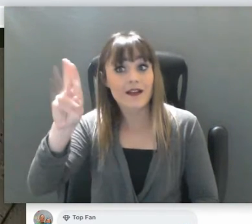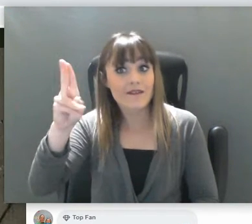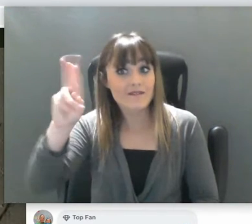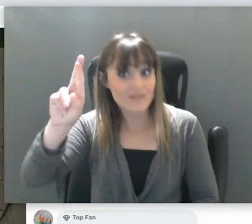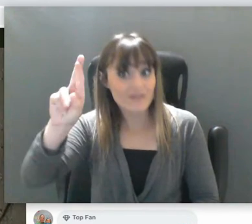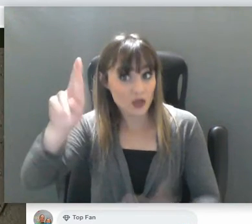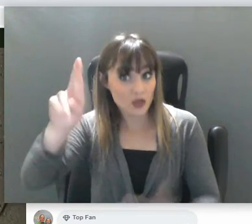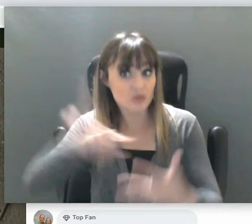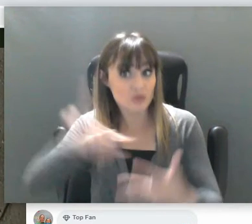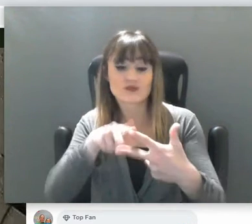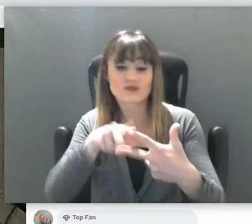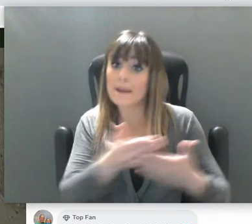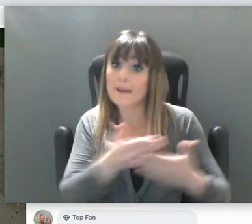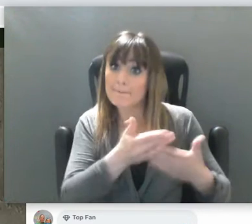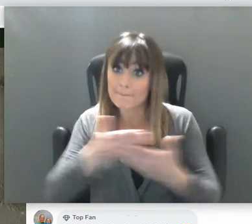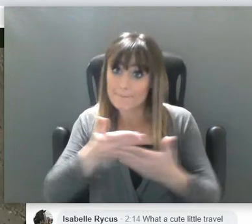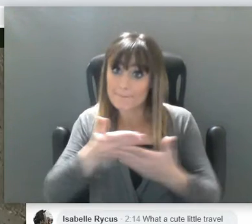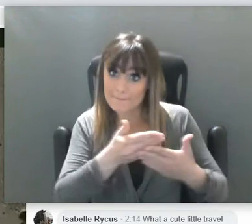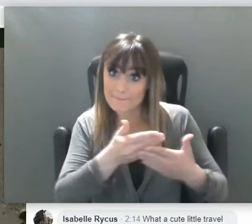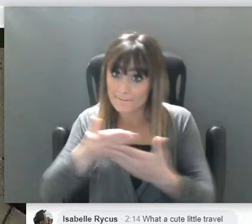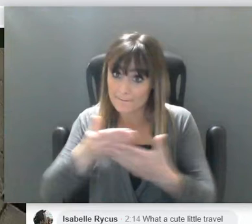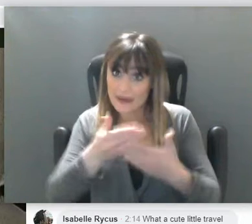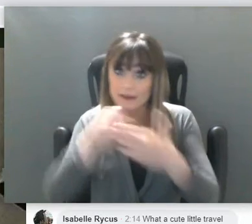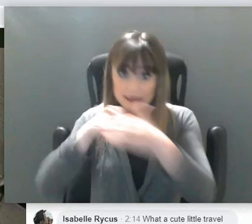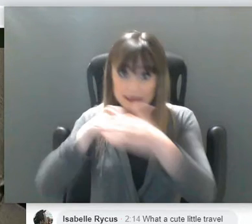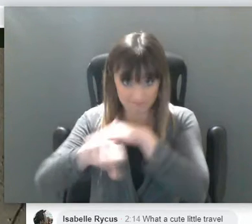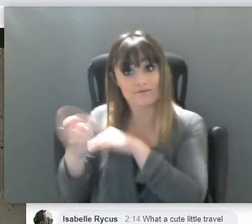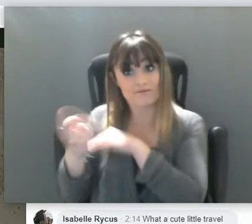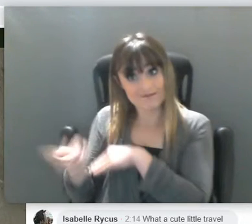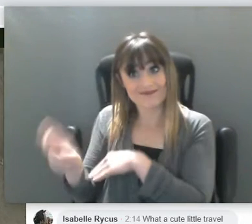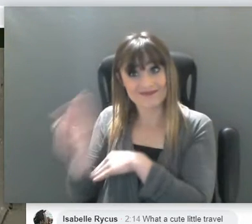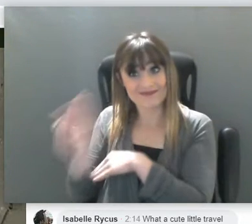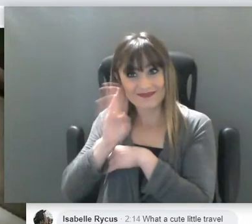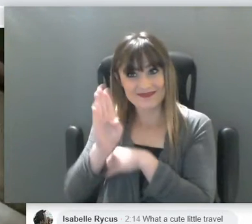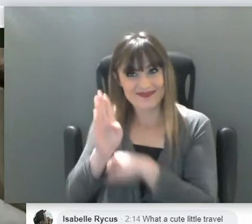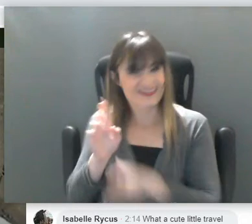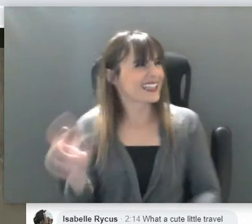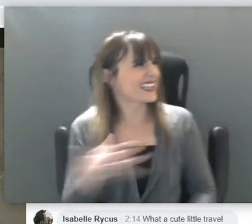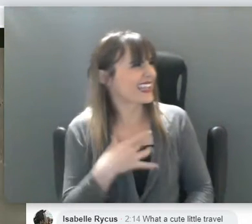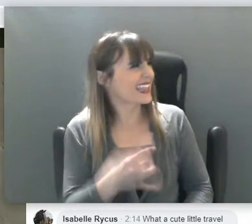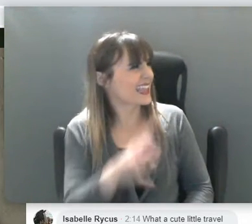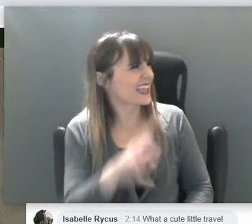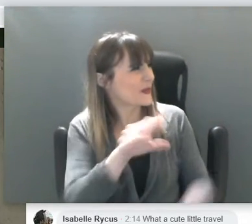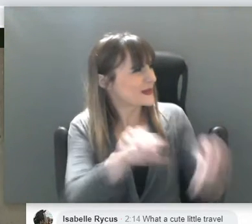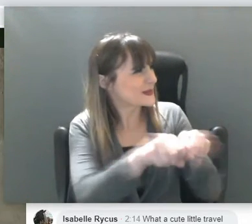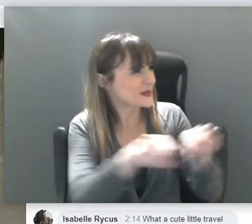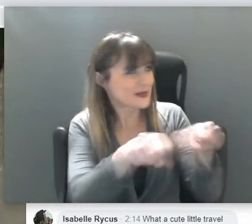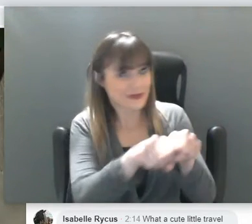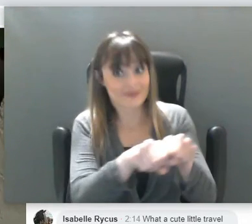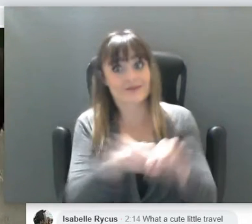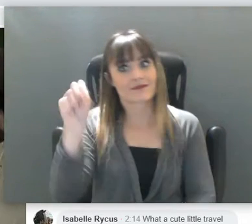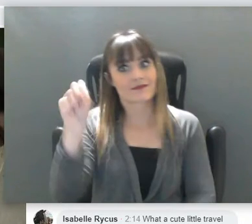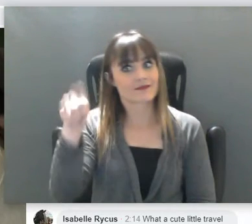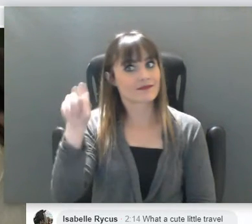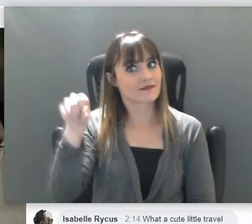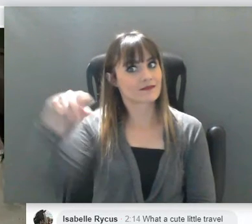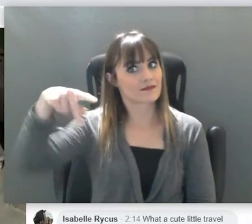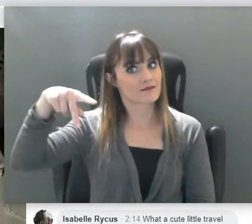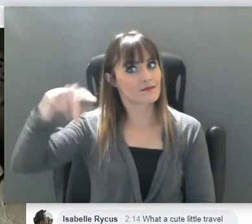live babies. So these guys will also have live babies. He likes your shoe. Every time I see you with Pablo. Yes. Pablo loves